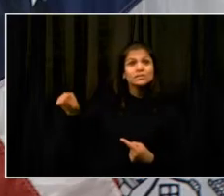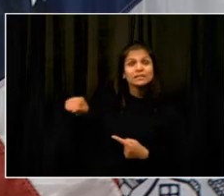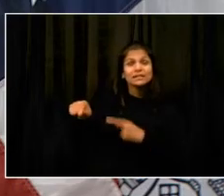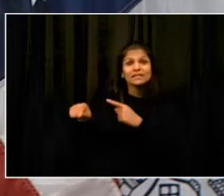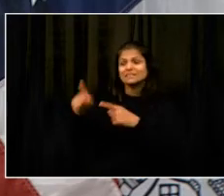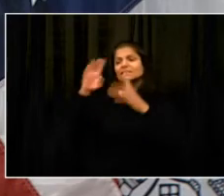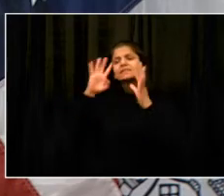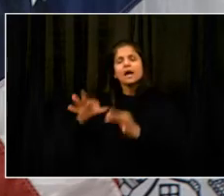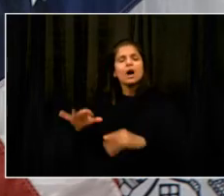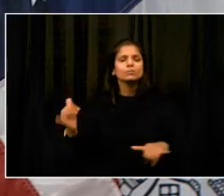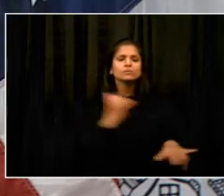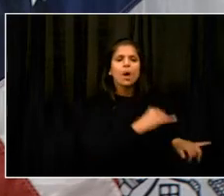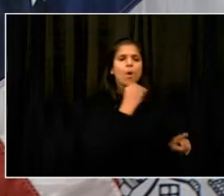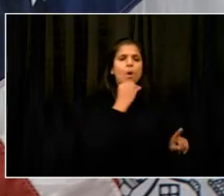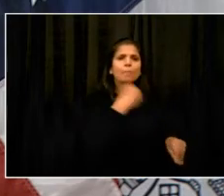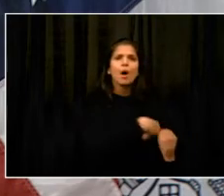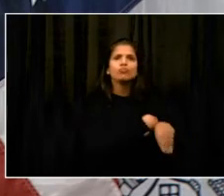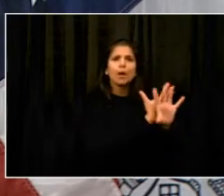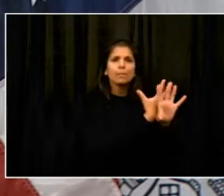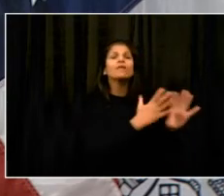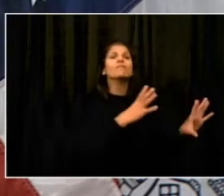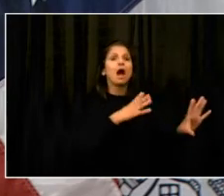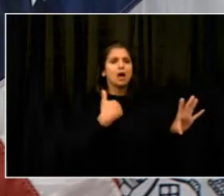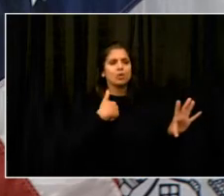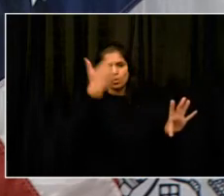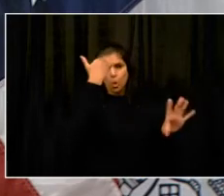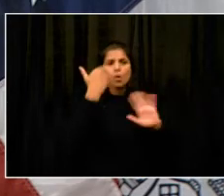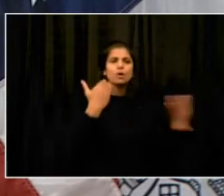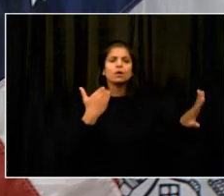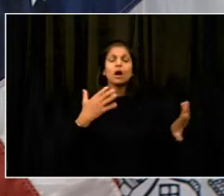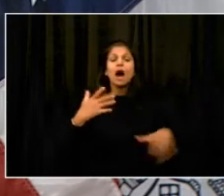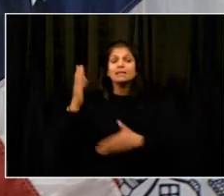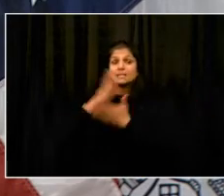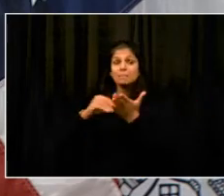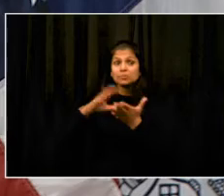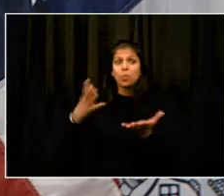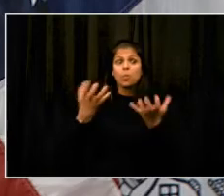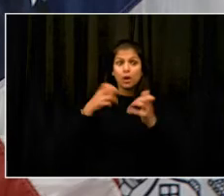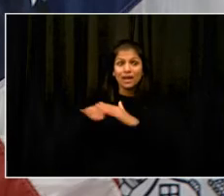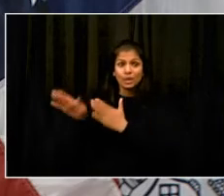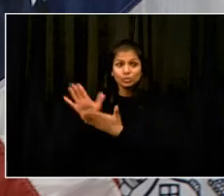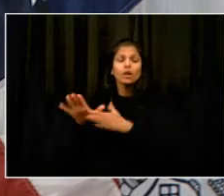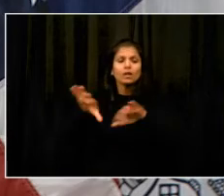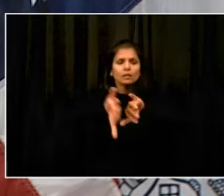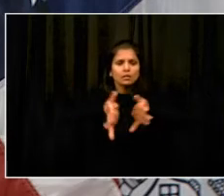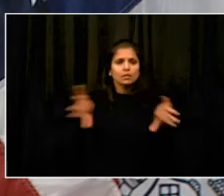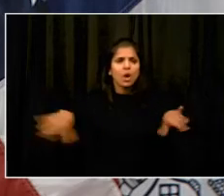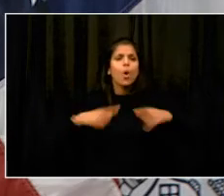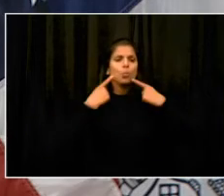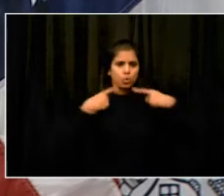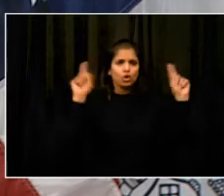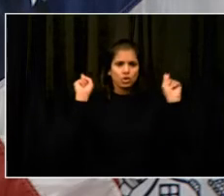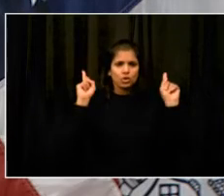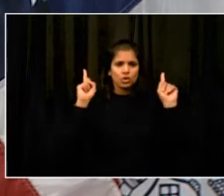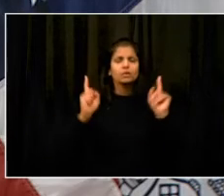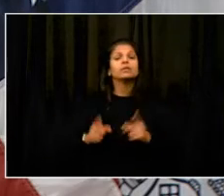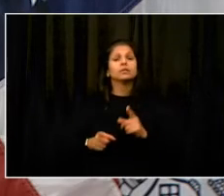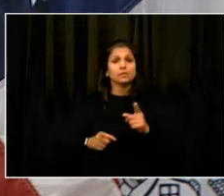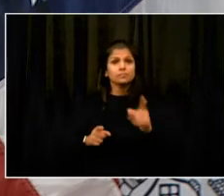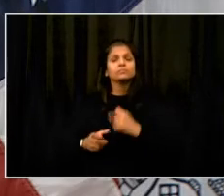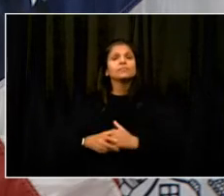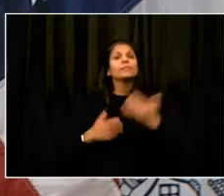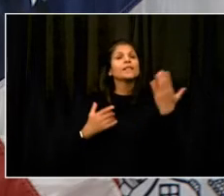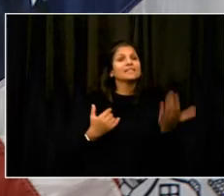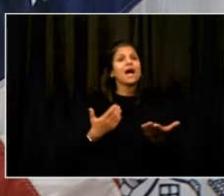they want. That's great. The number of kids who's going to be in person becomes smaller and therefore more manageable. Now you can use your classroom